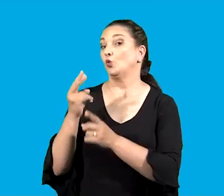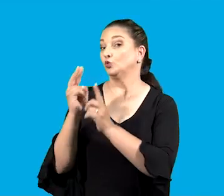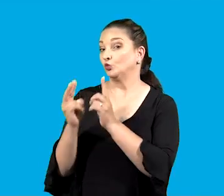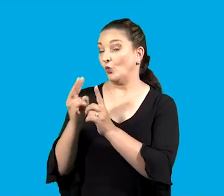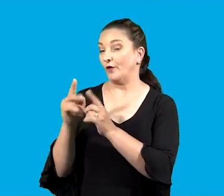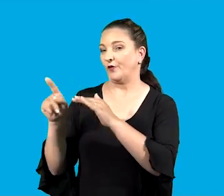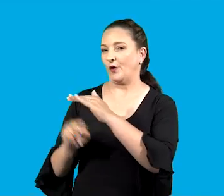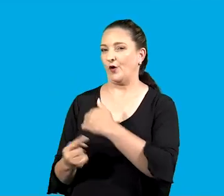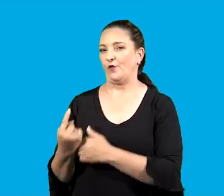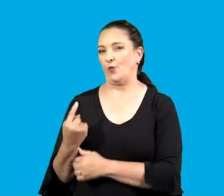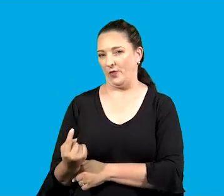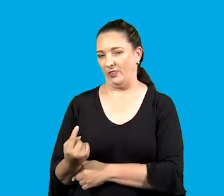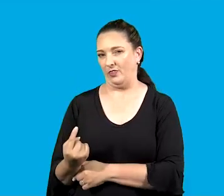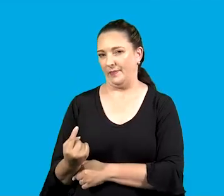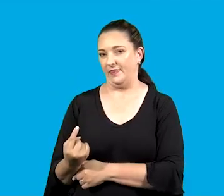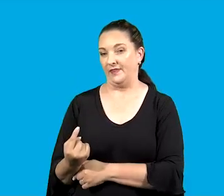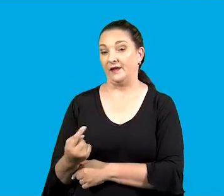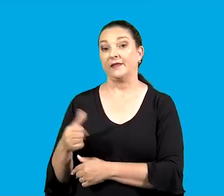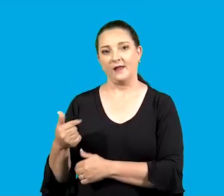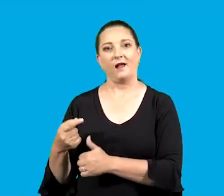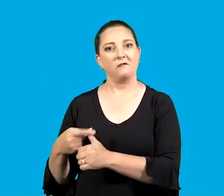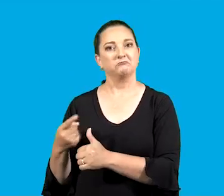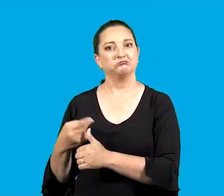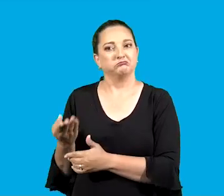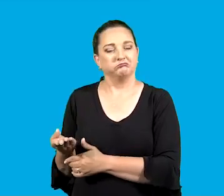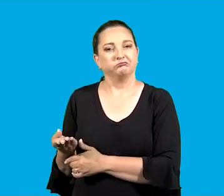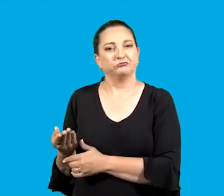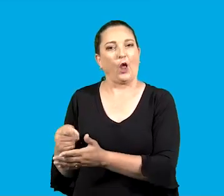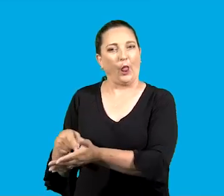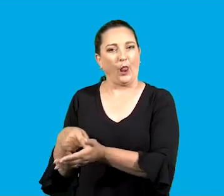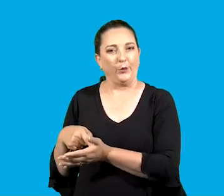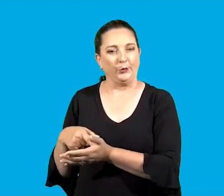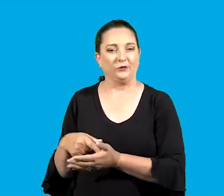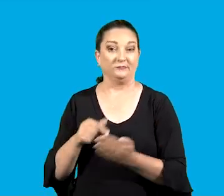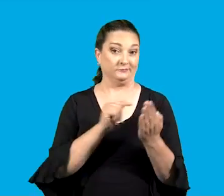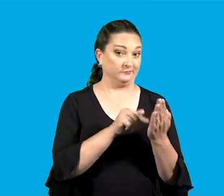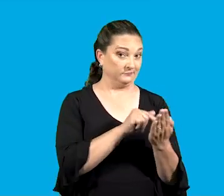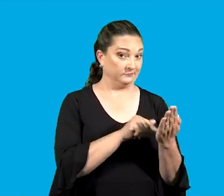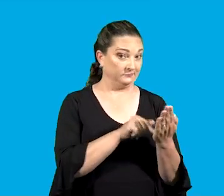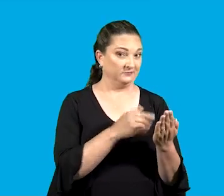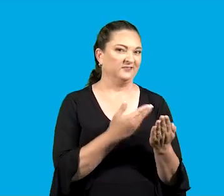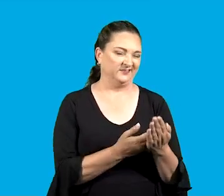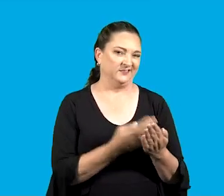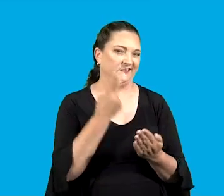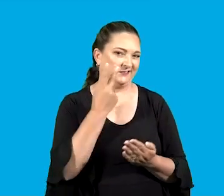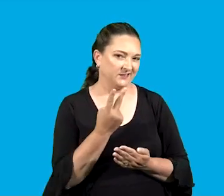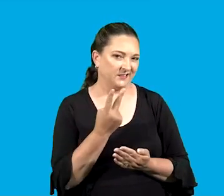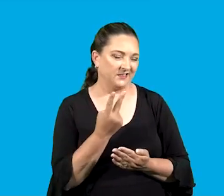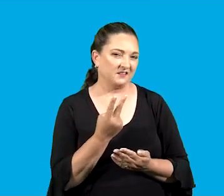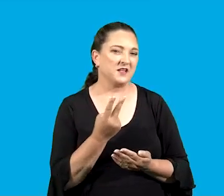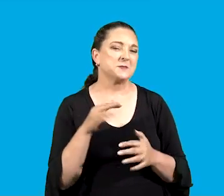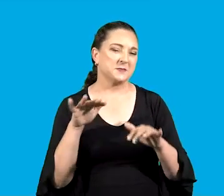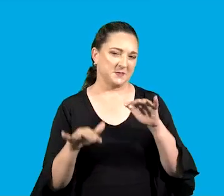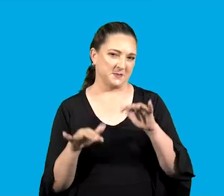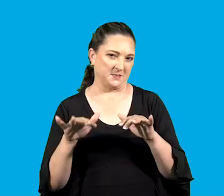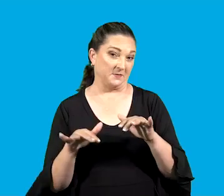12 over 1. And it will give you your loan amount. And if you punch this in the calculator, I'm sure it's